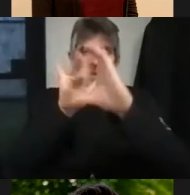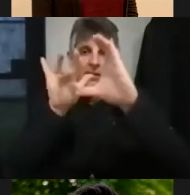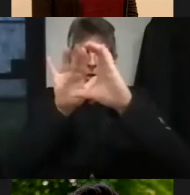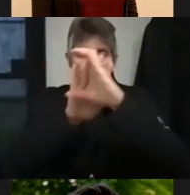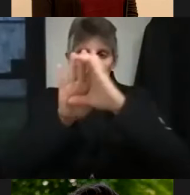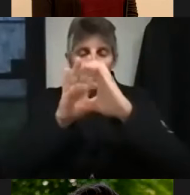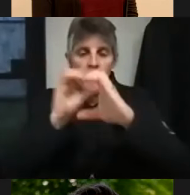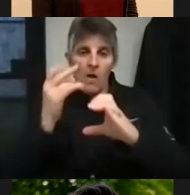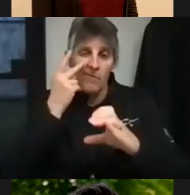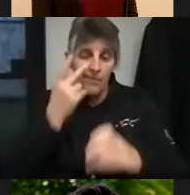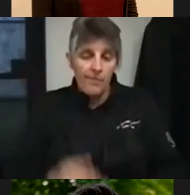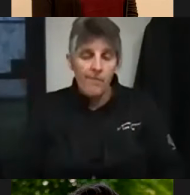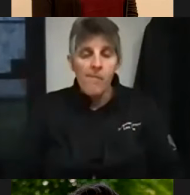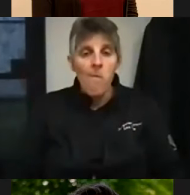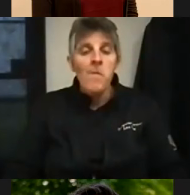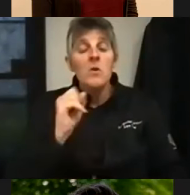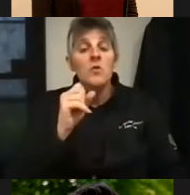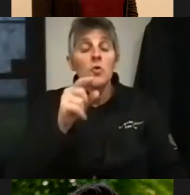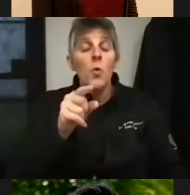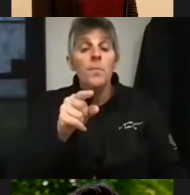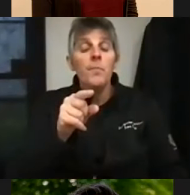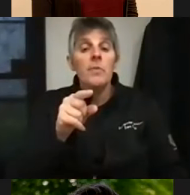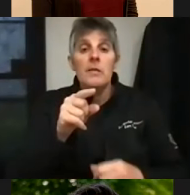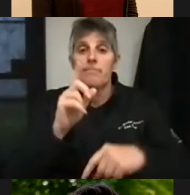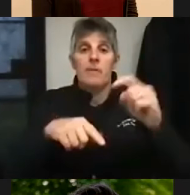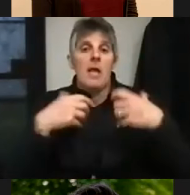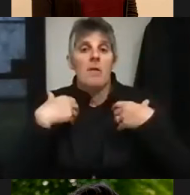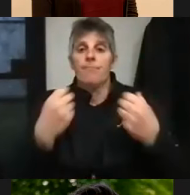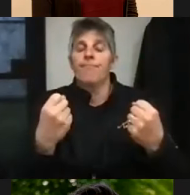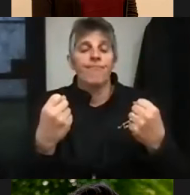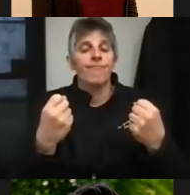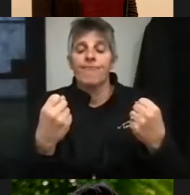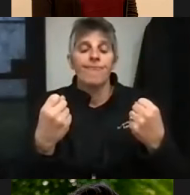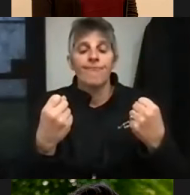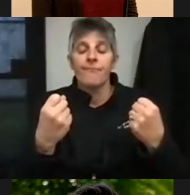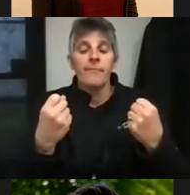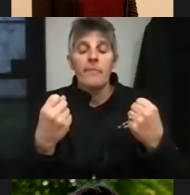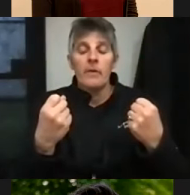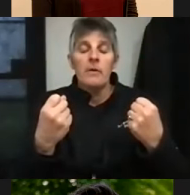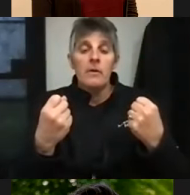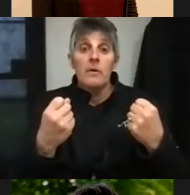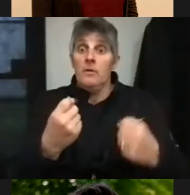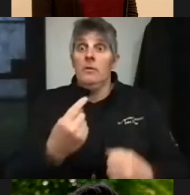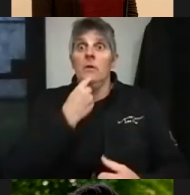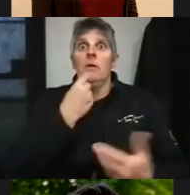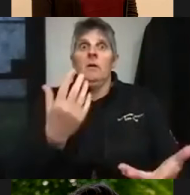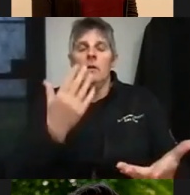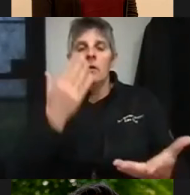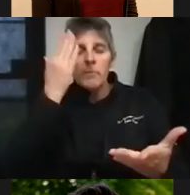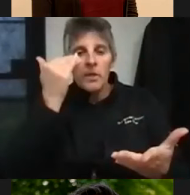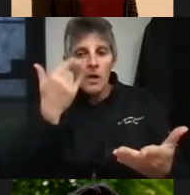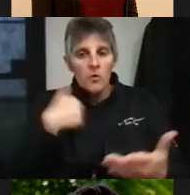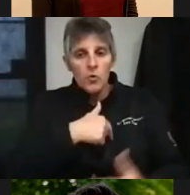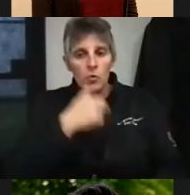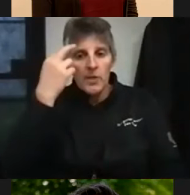in the center of the visual field. So this irreversible vision loss is devastating because we